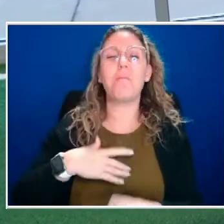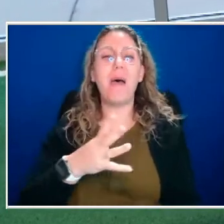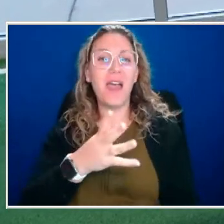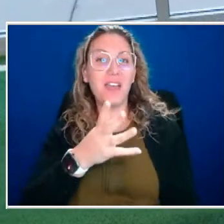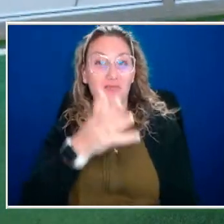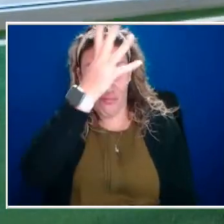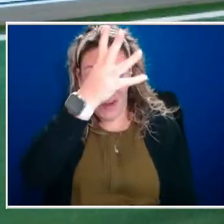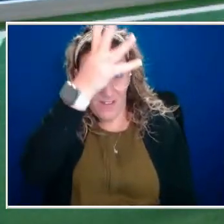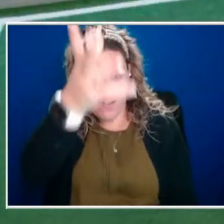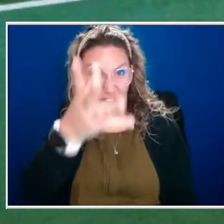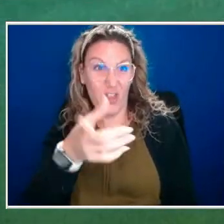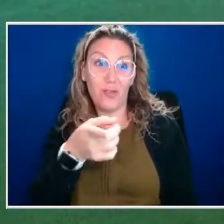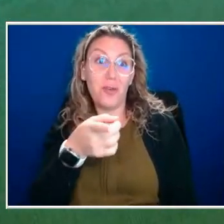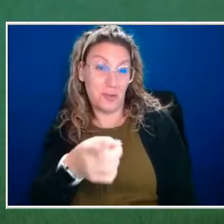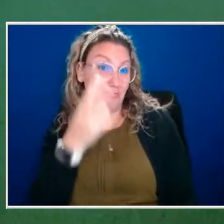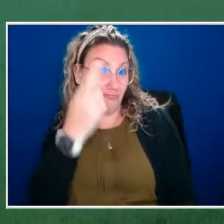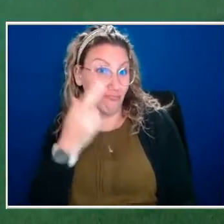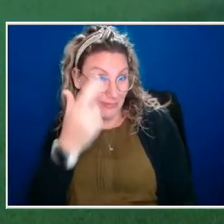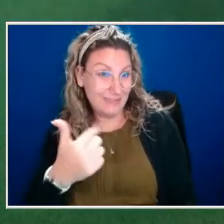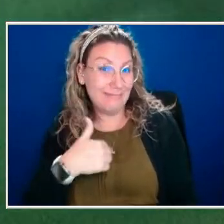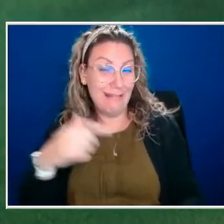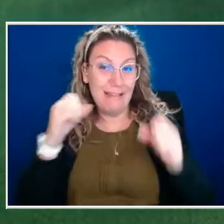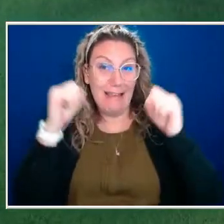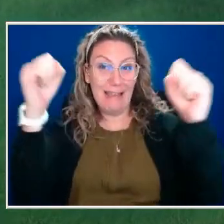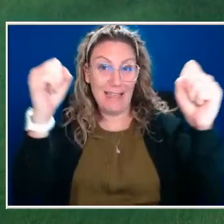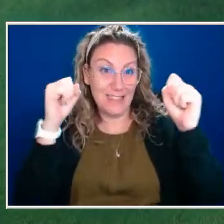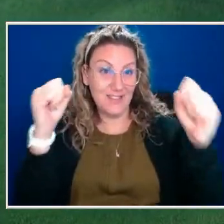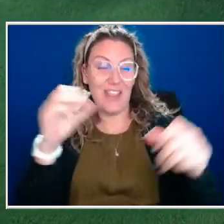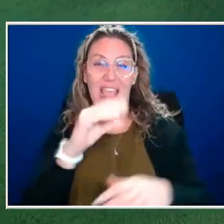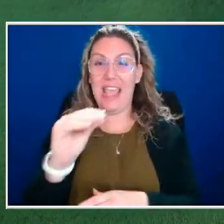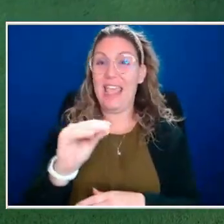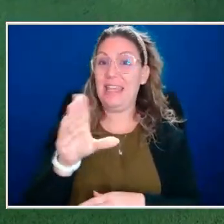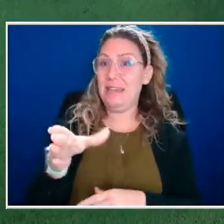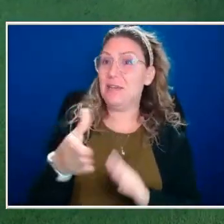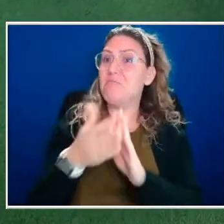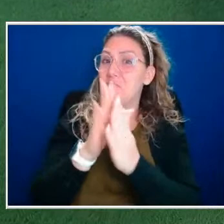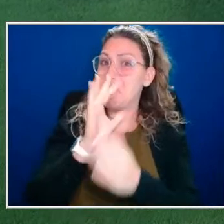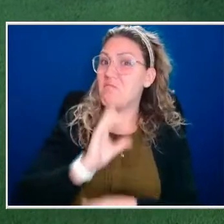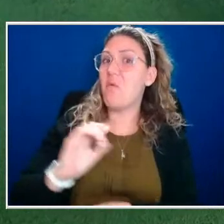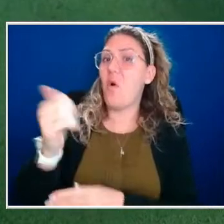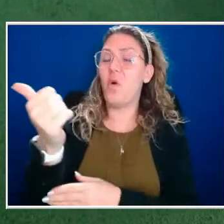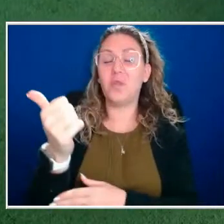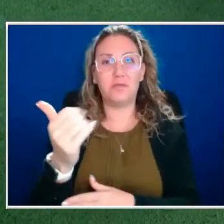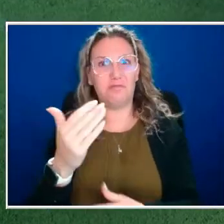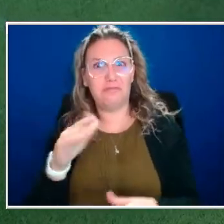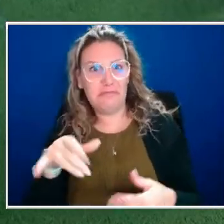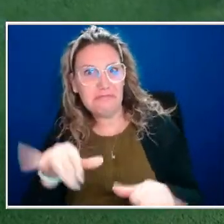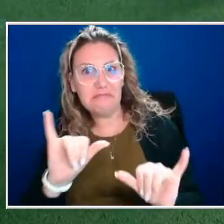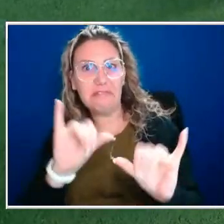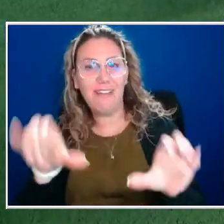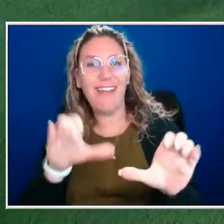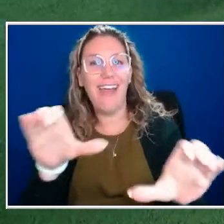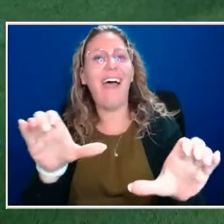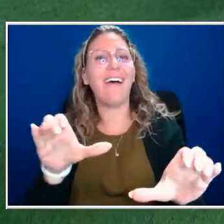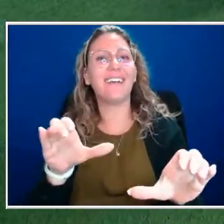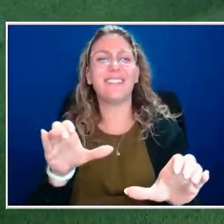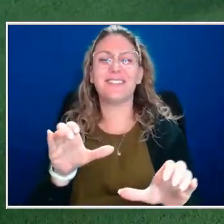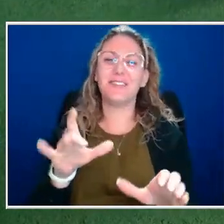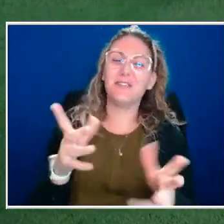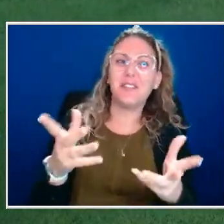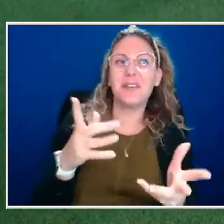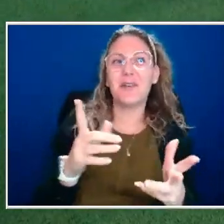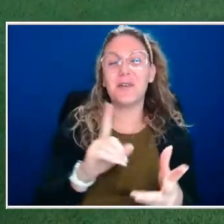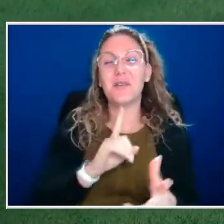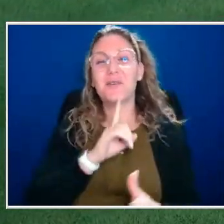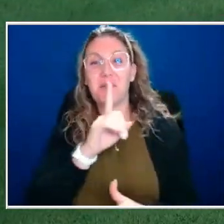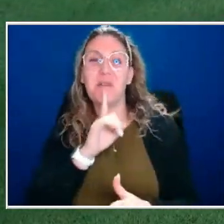kid, and watching him age gracefully while staying active kind of made me passionate about this.